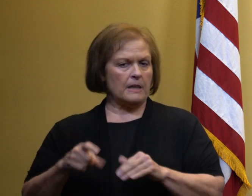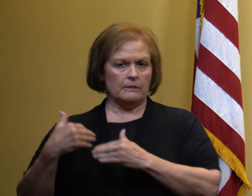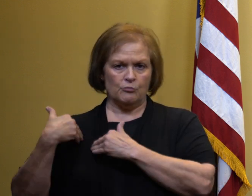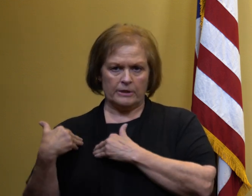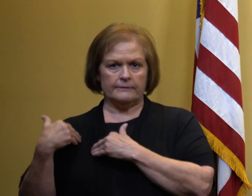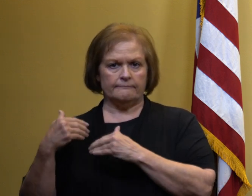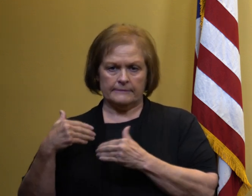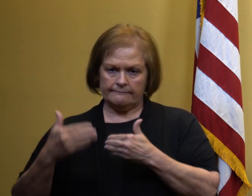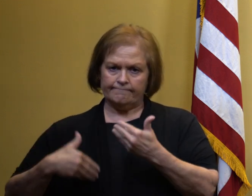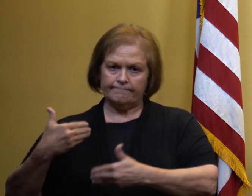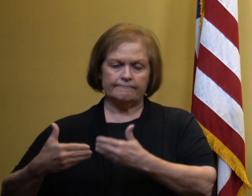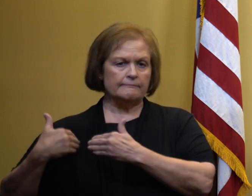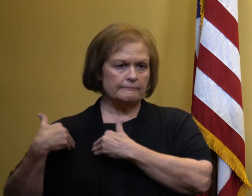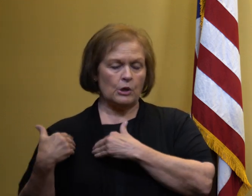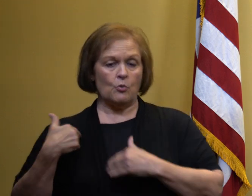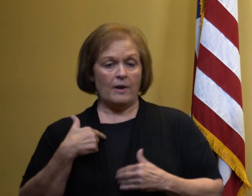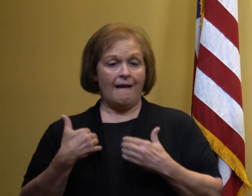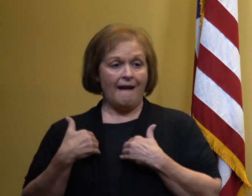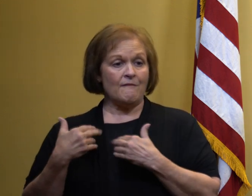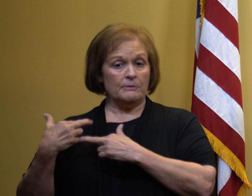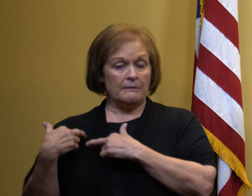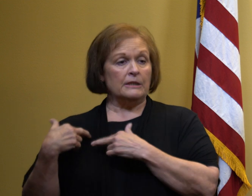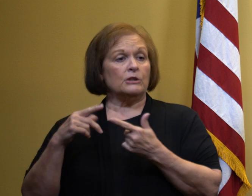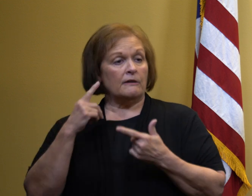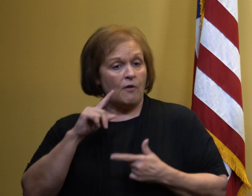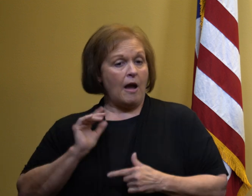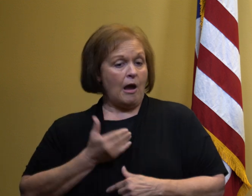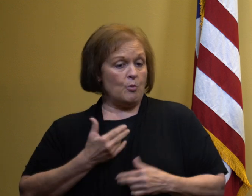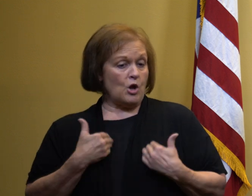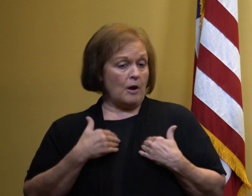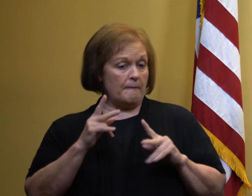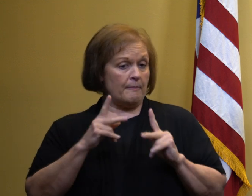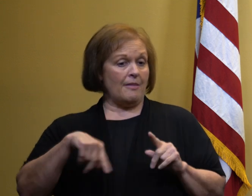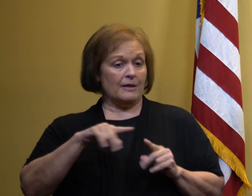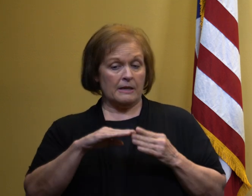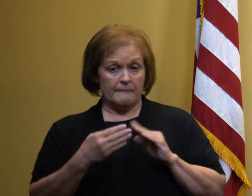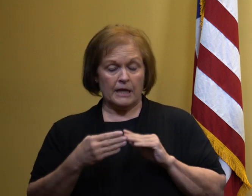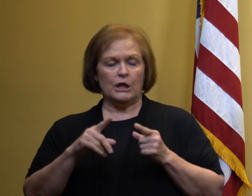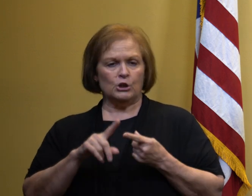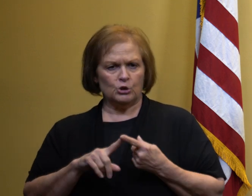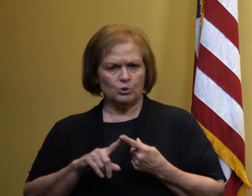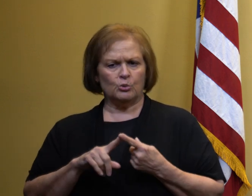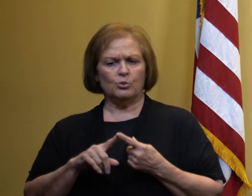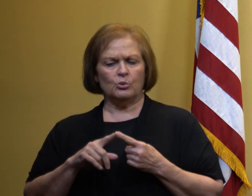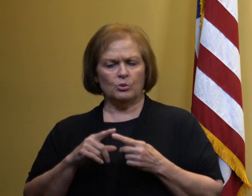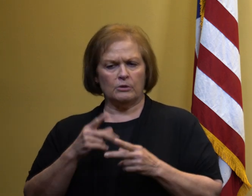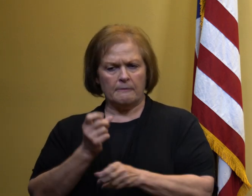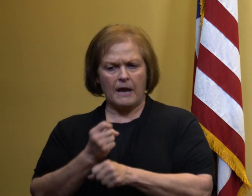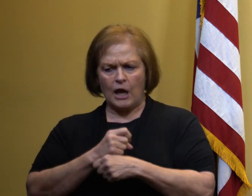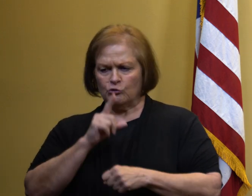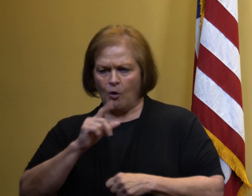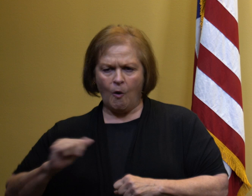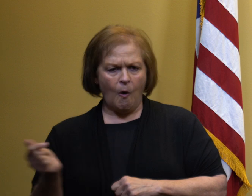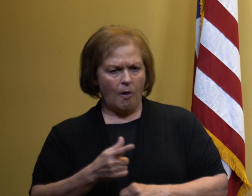accountability. So we have a responsibility and a duty to our young people and this community to hold everyone accountable, and